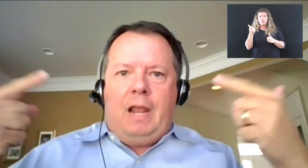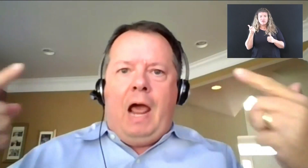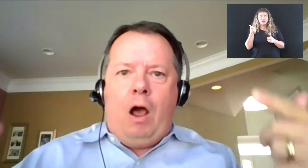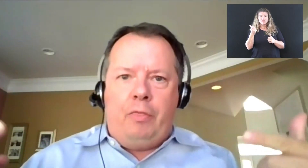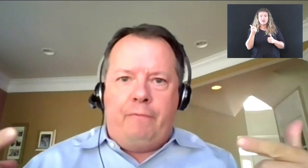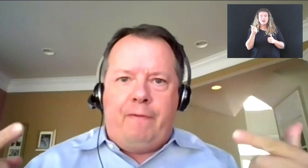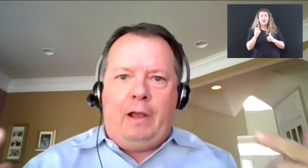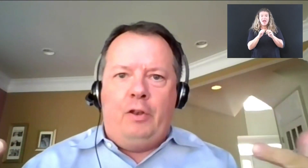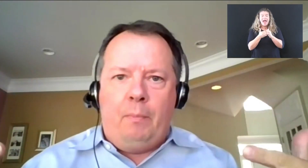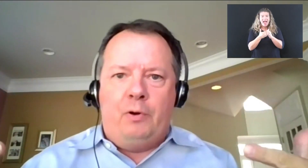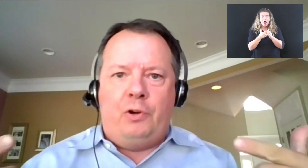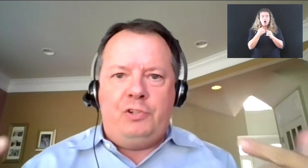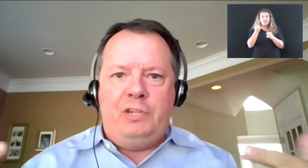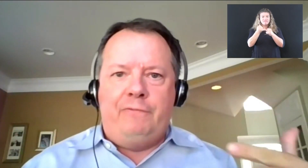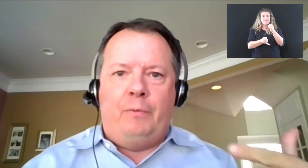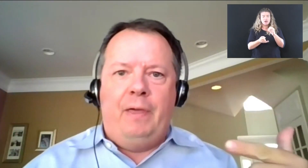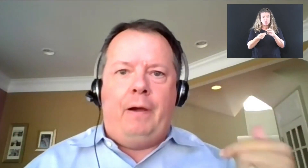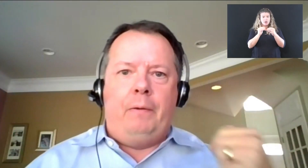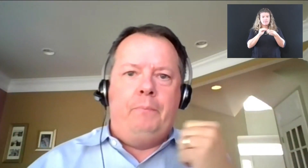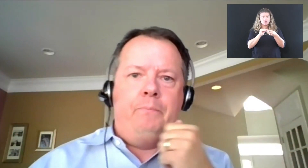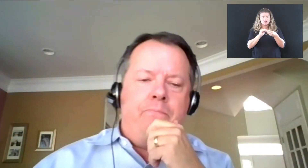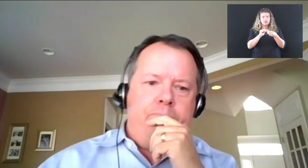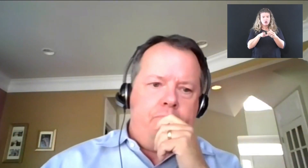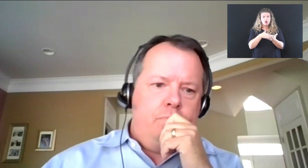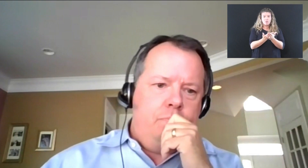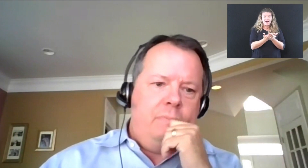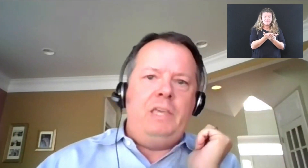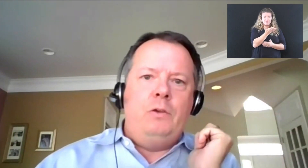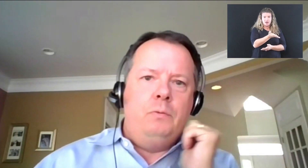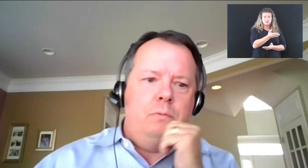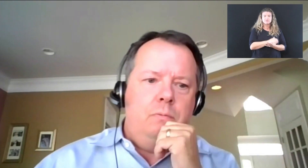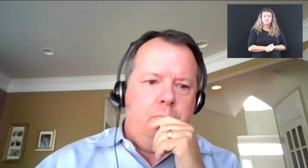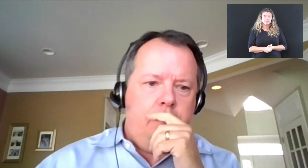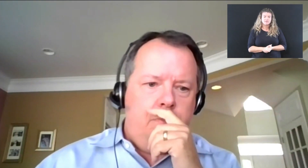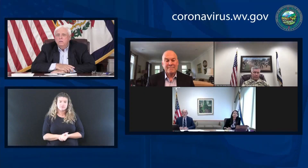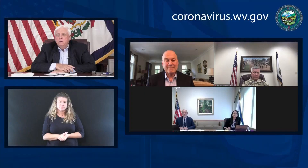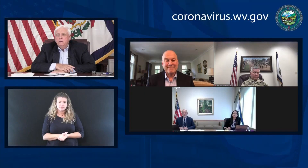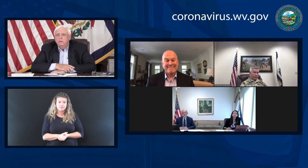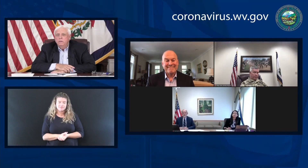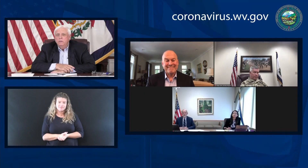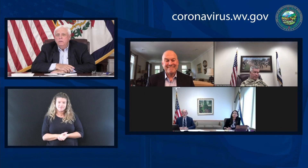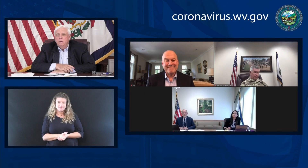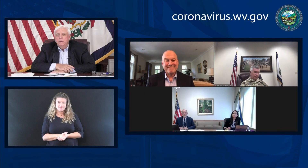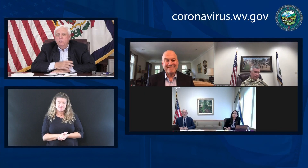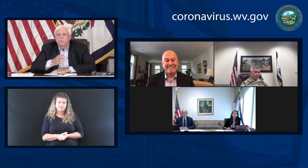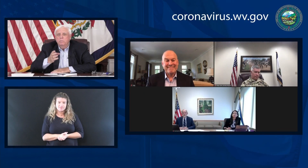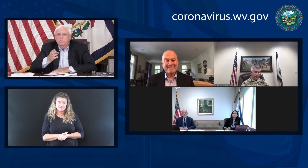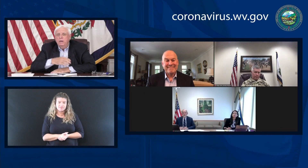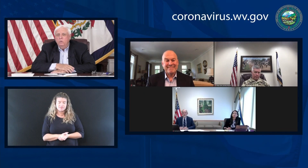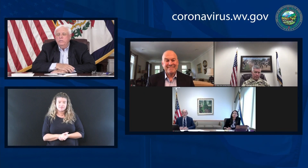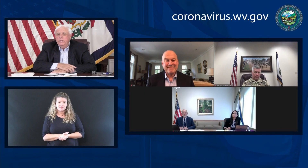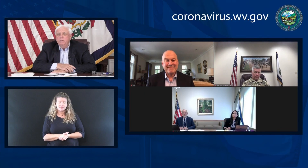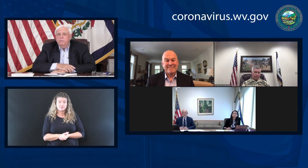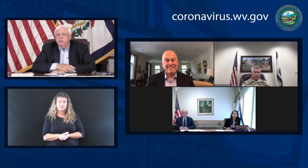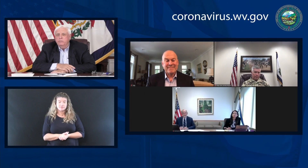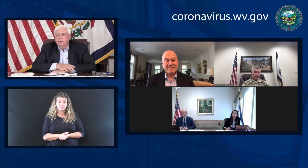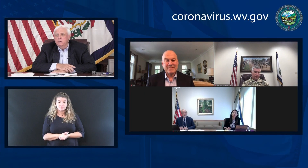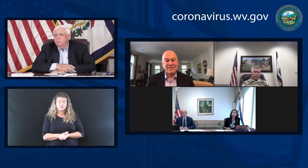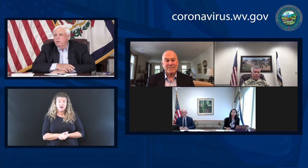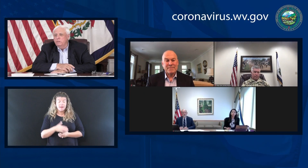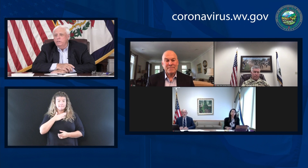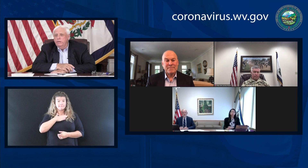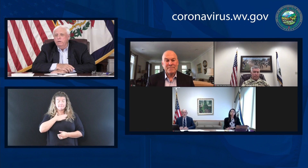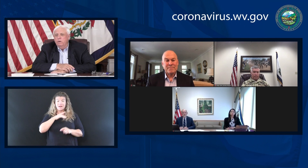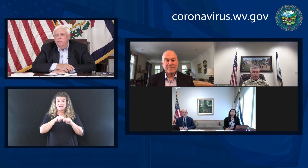and then how the final numbers are achieved from there. Thank you. Okay, well, my whole team, especially